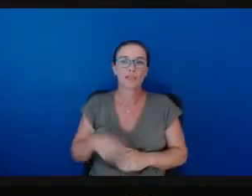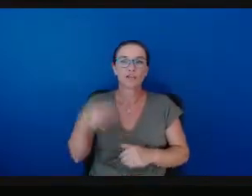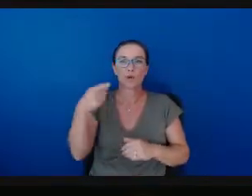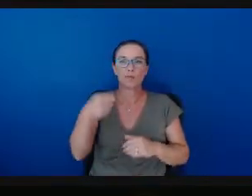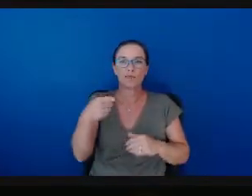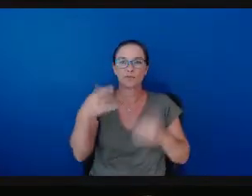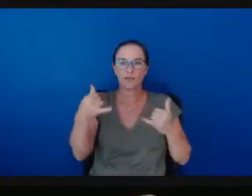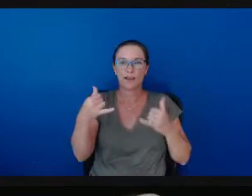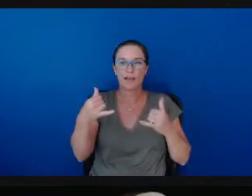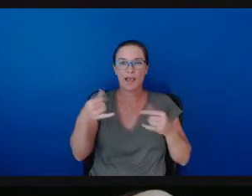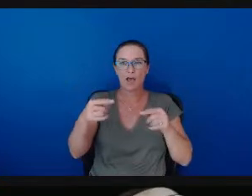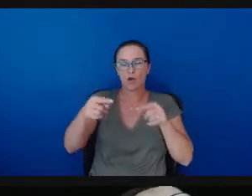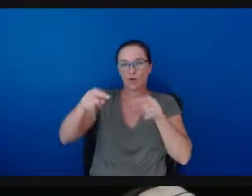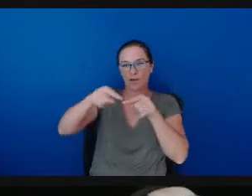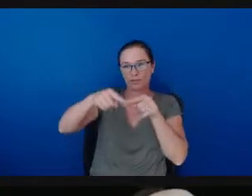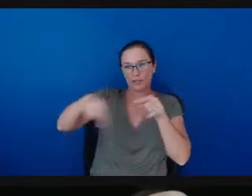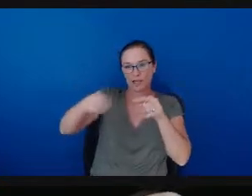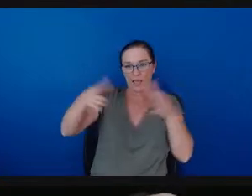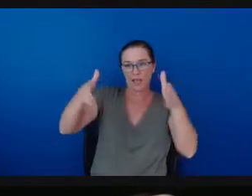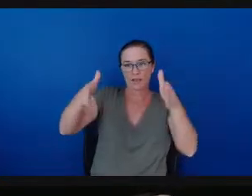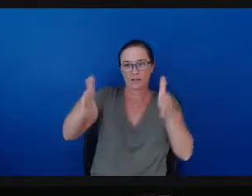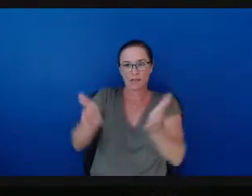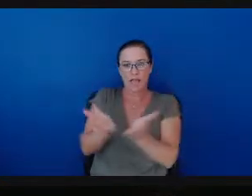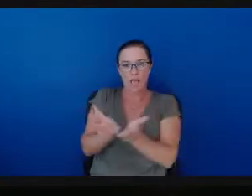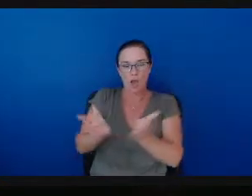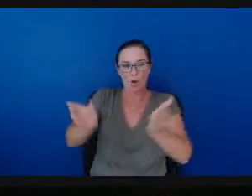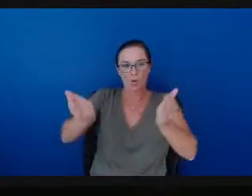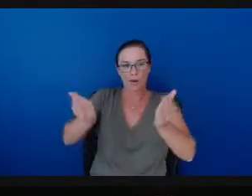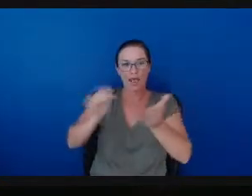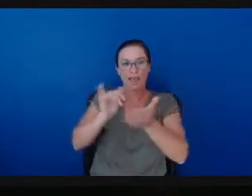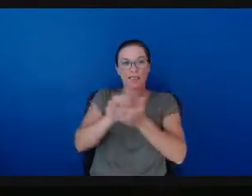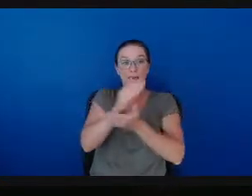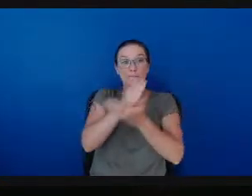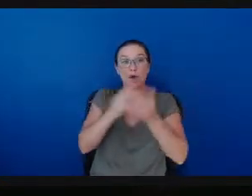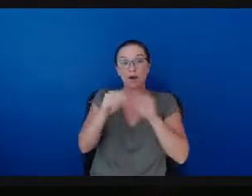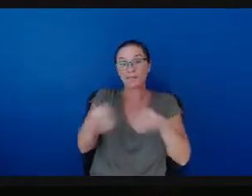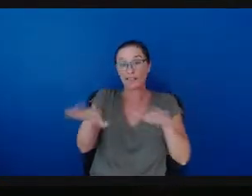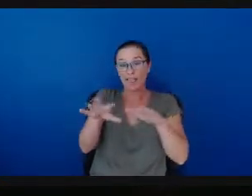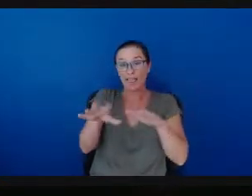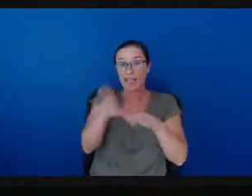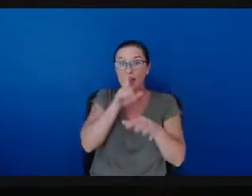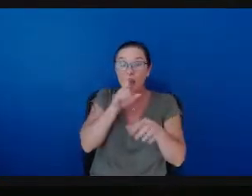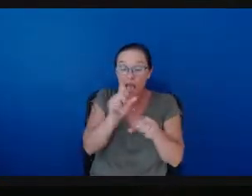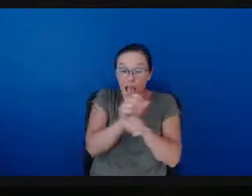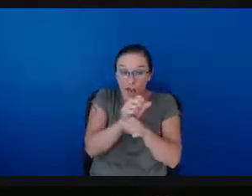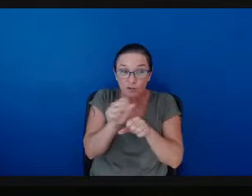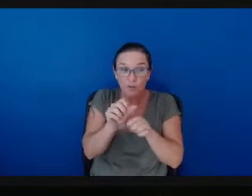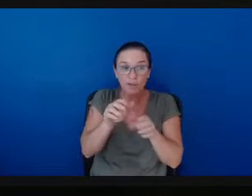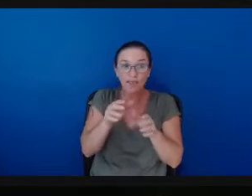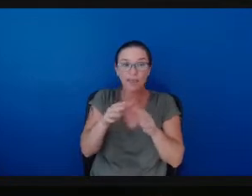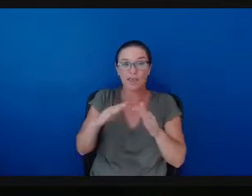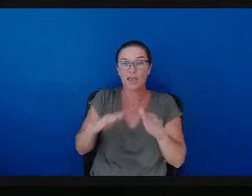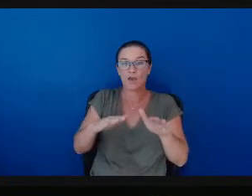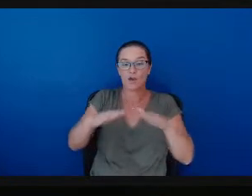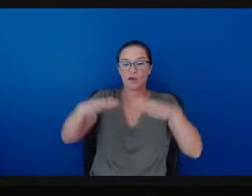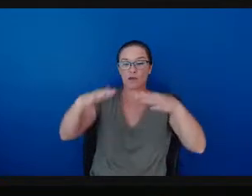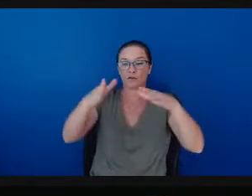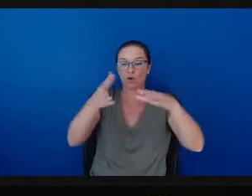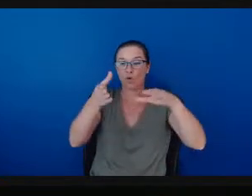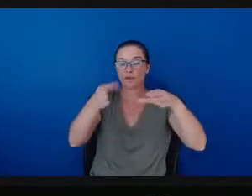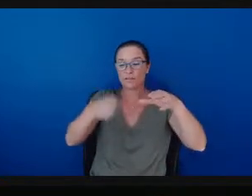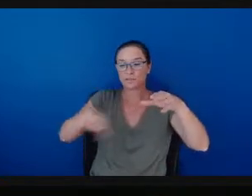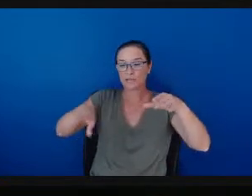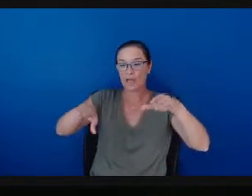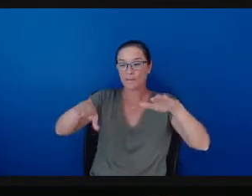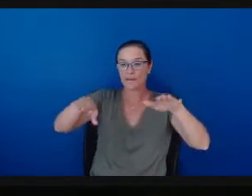basin inset in the ground here, that whole piece of land was tilted upwards because the